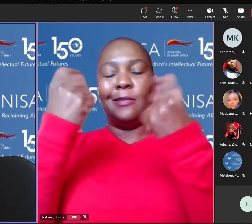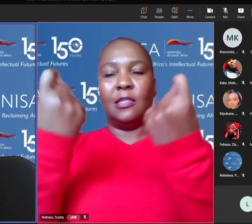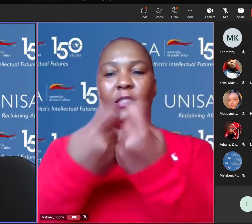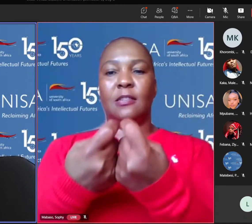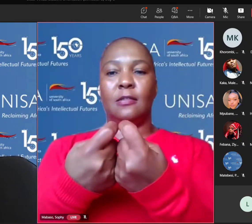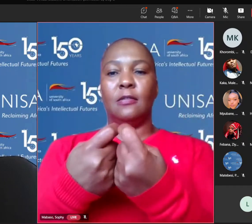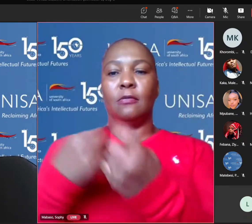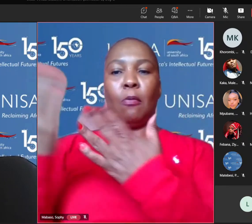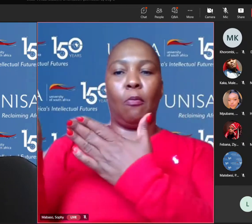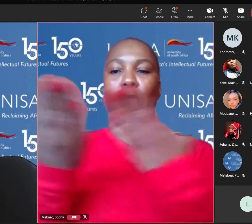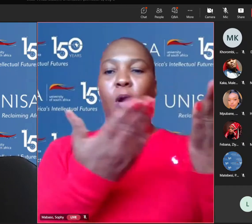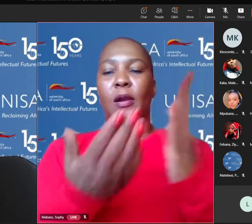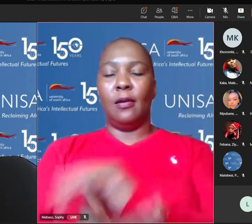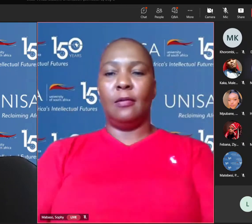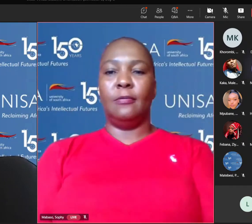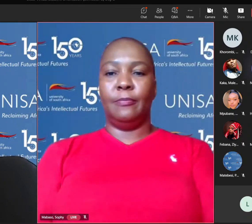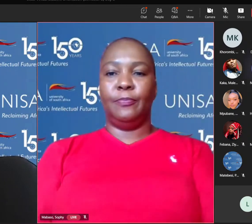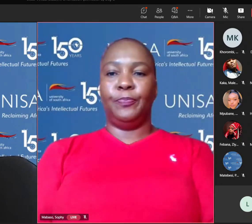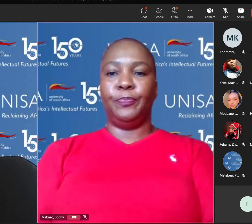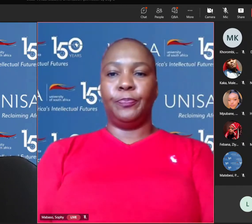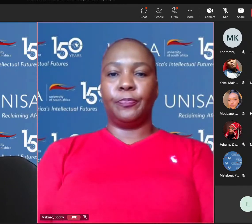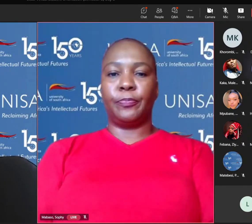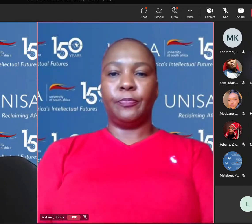you, colleagues.